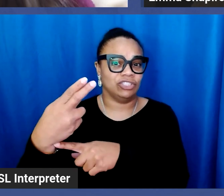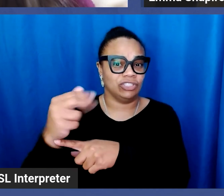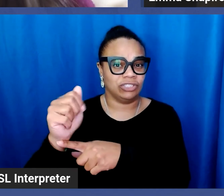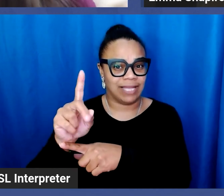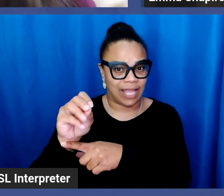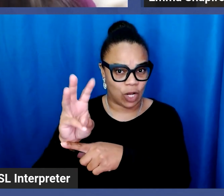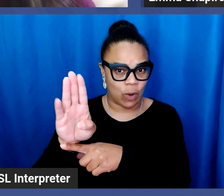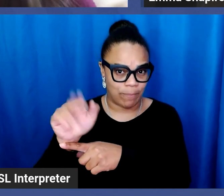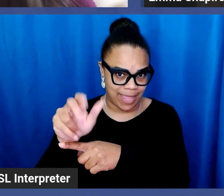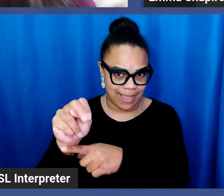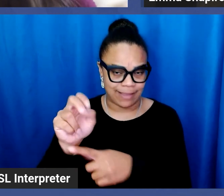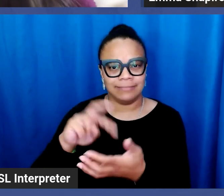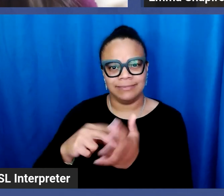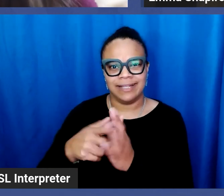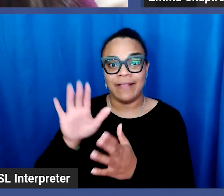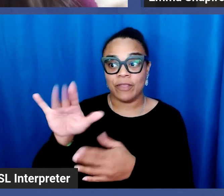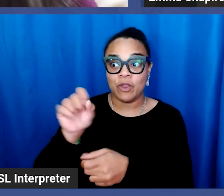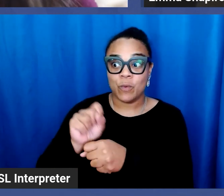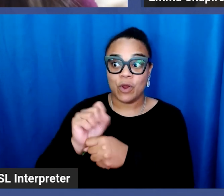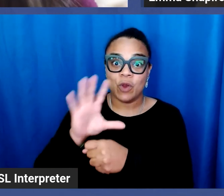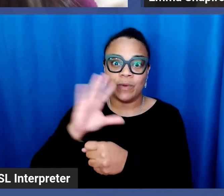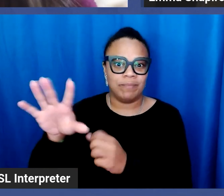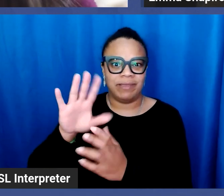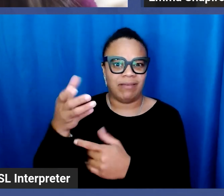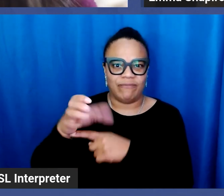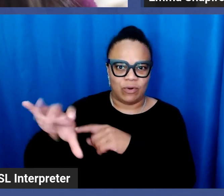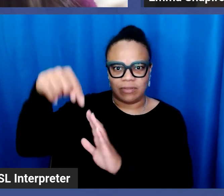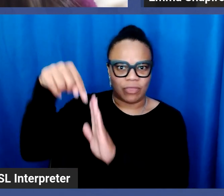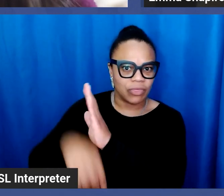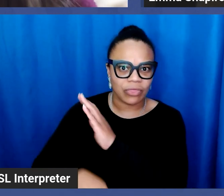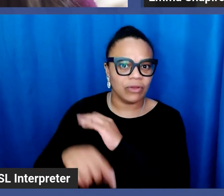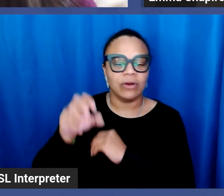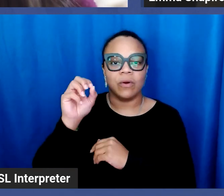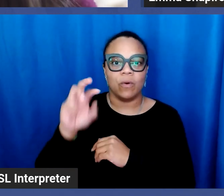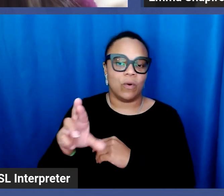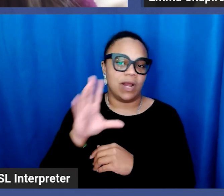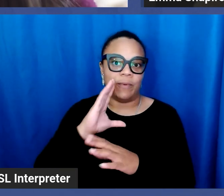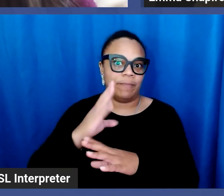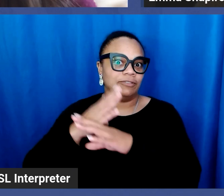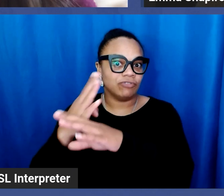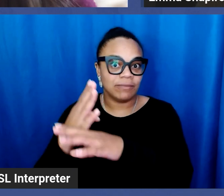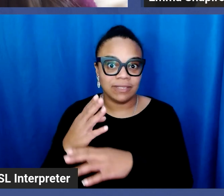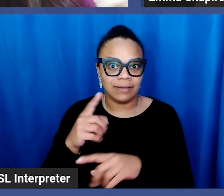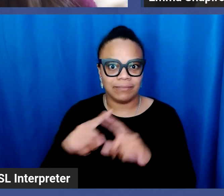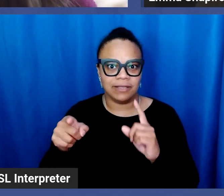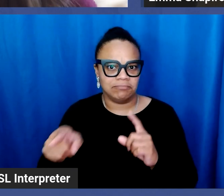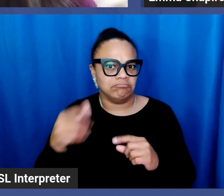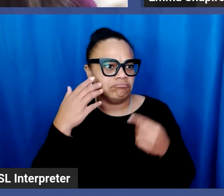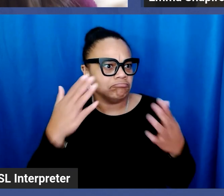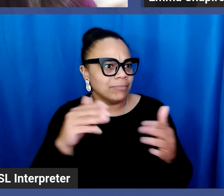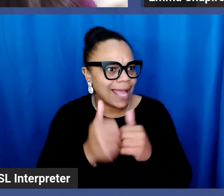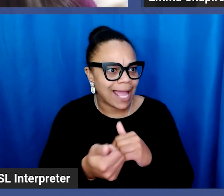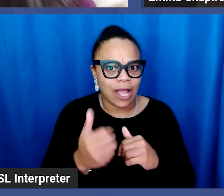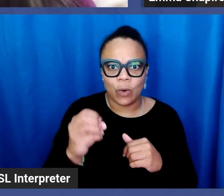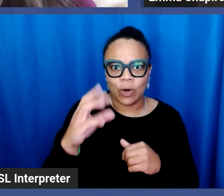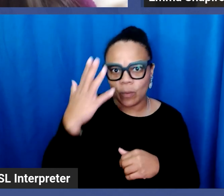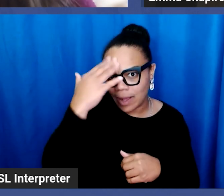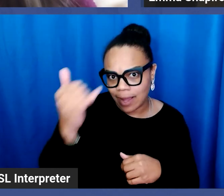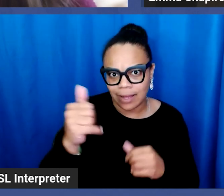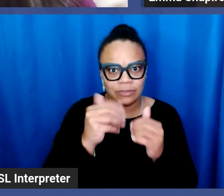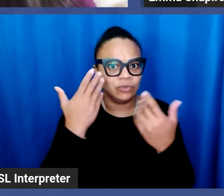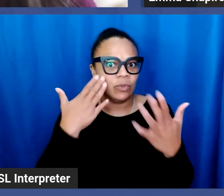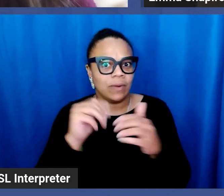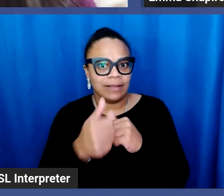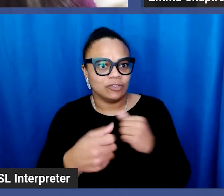would be downranked or otherwise obstructed without their ability to know how, why, or to appeal, which was extremely frustrating for many